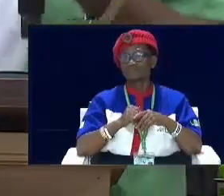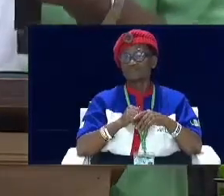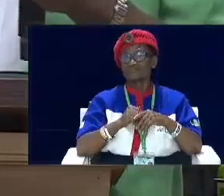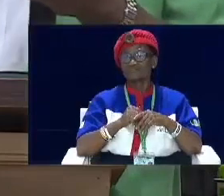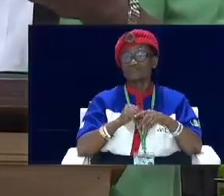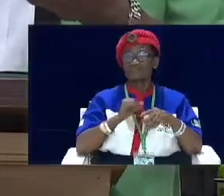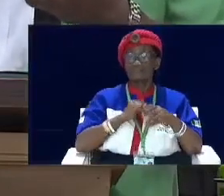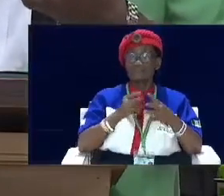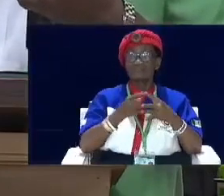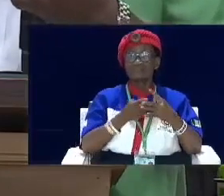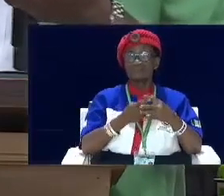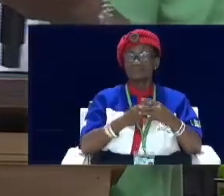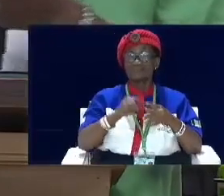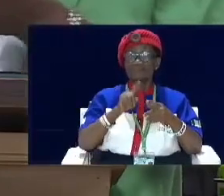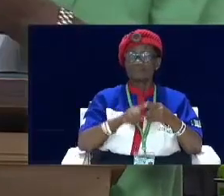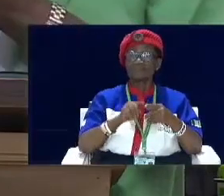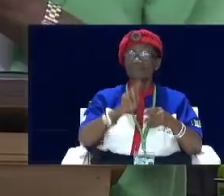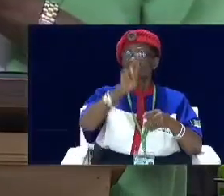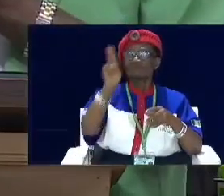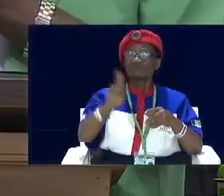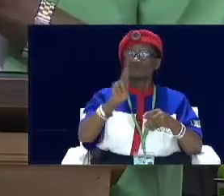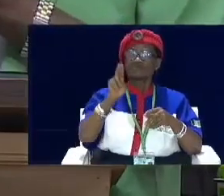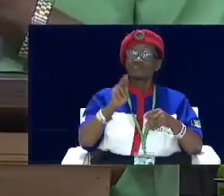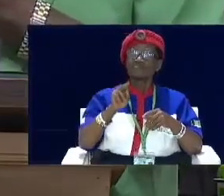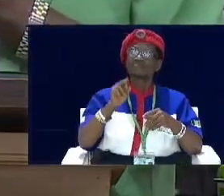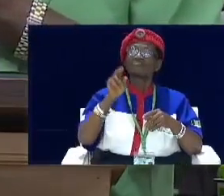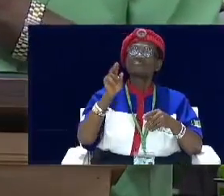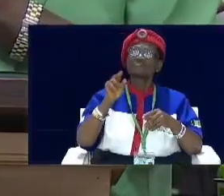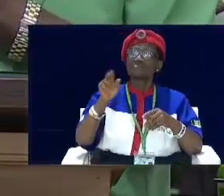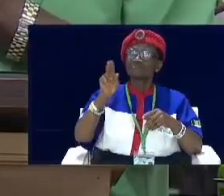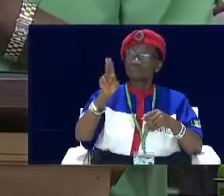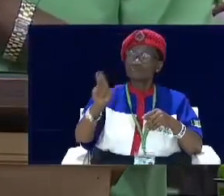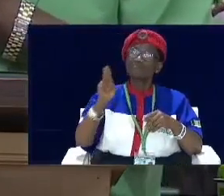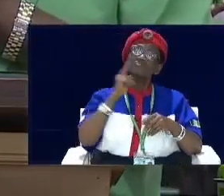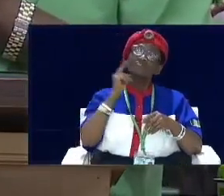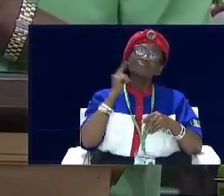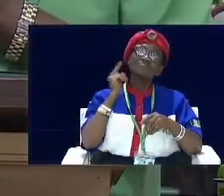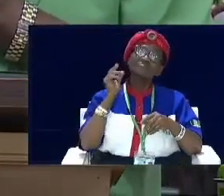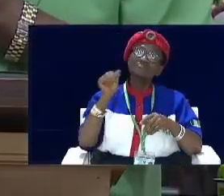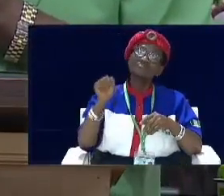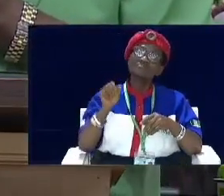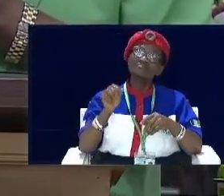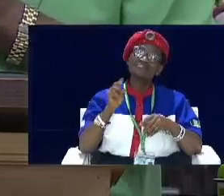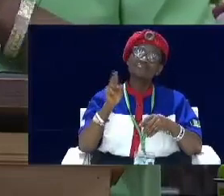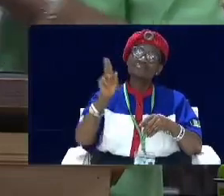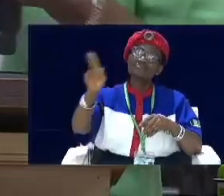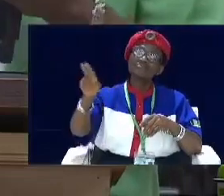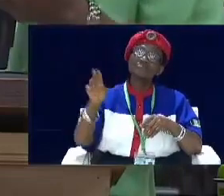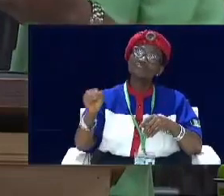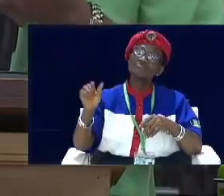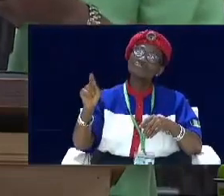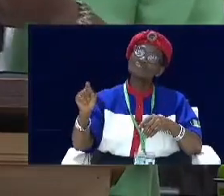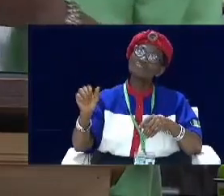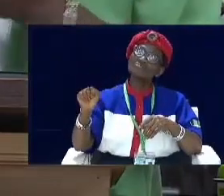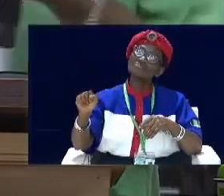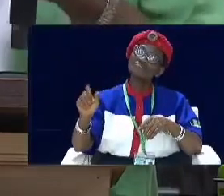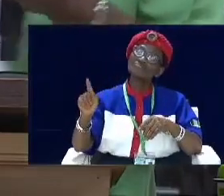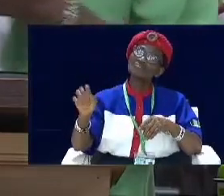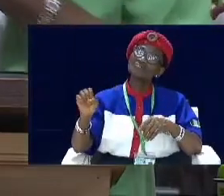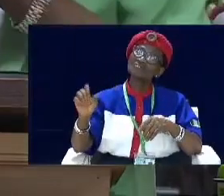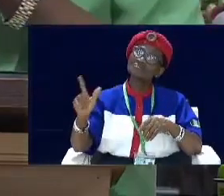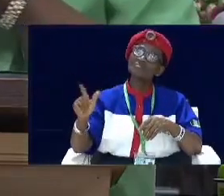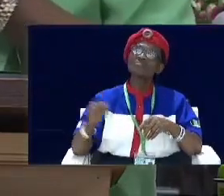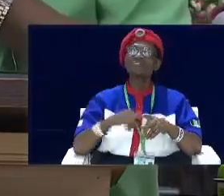I started using hotels. Mo bẹ̀rẹ̀ nínú ilé àwọn ilé ìtura hòtẹ́ẹ̀lì kiri. When I ran out of hotels, I